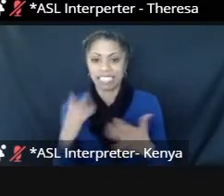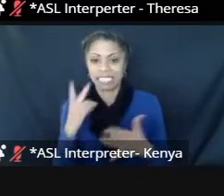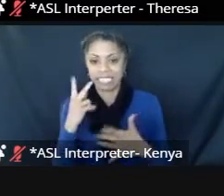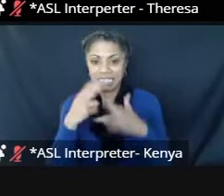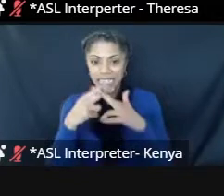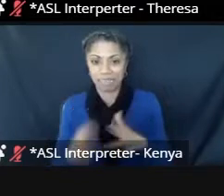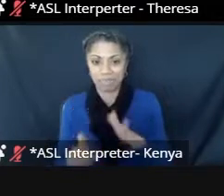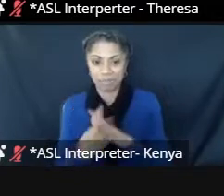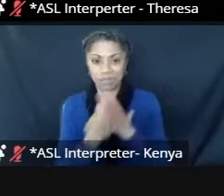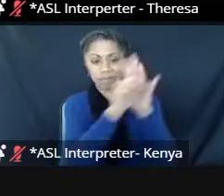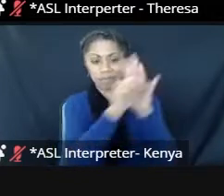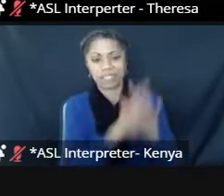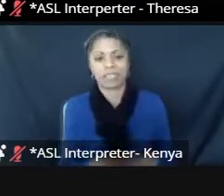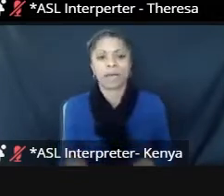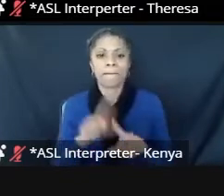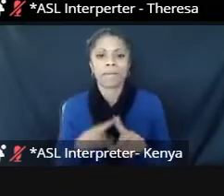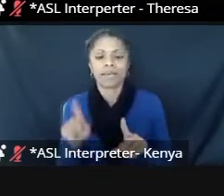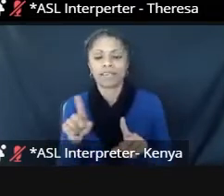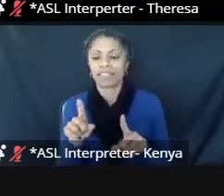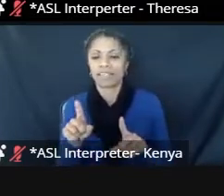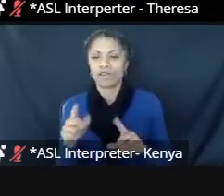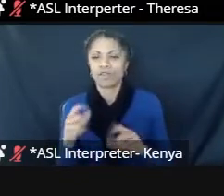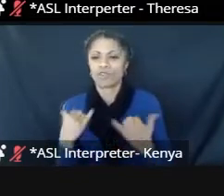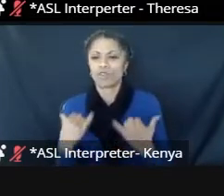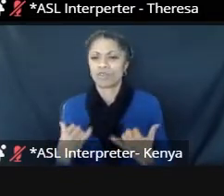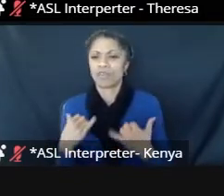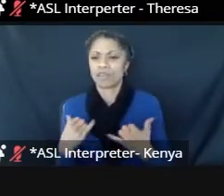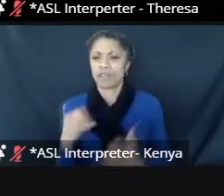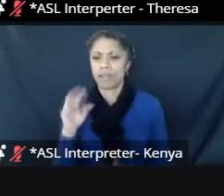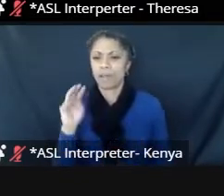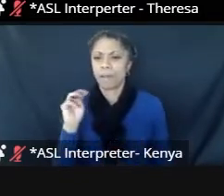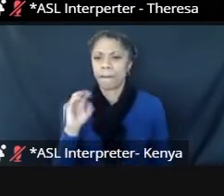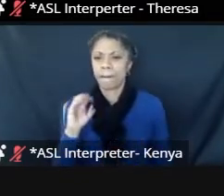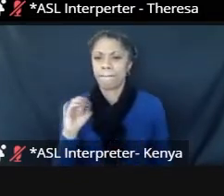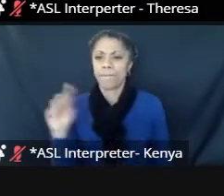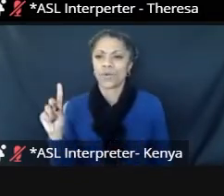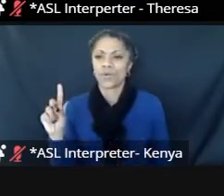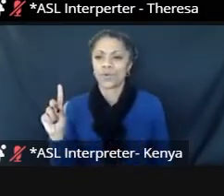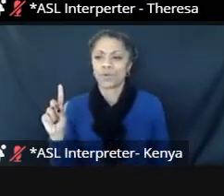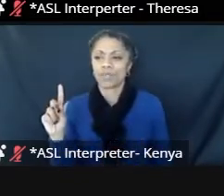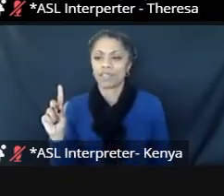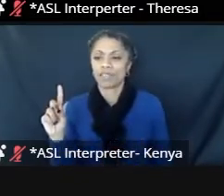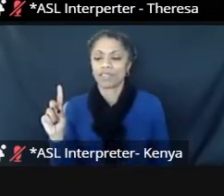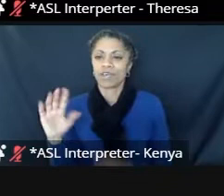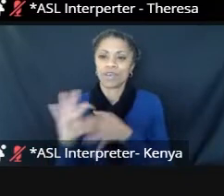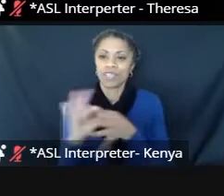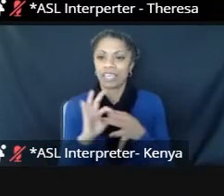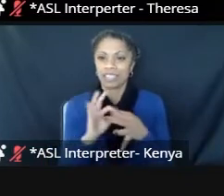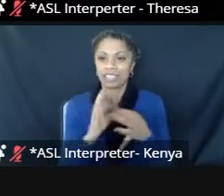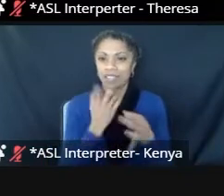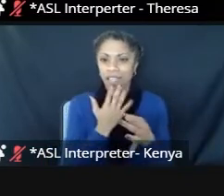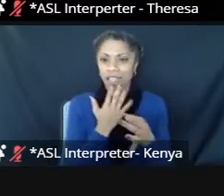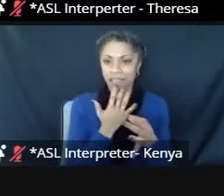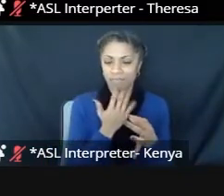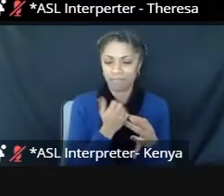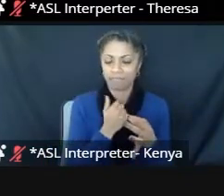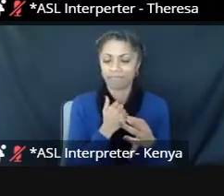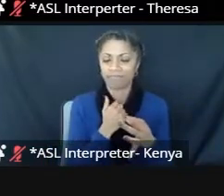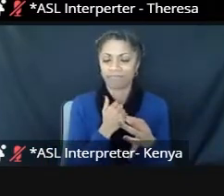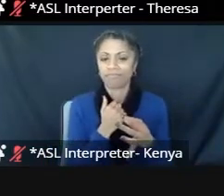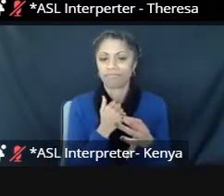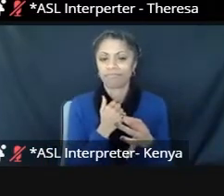you could describe your current mood in terms of a color, what color would you choose? So just populate the chat. We'd love to